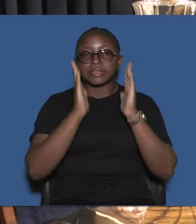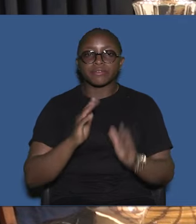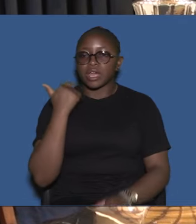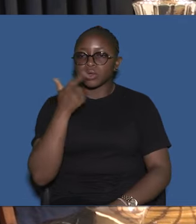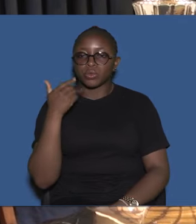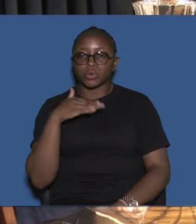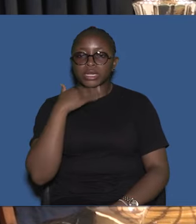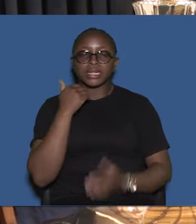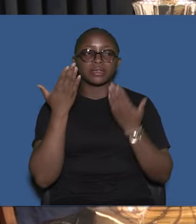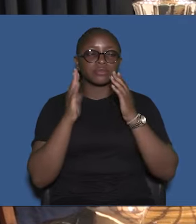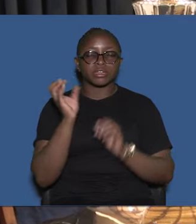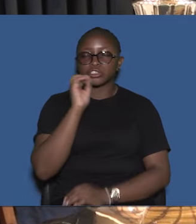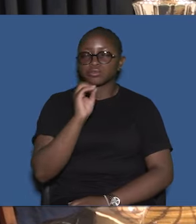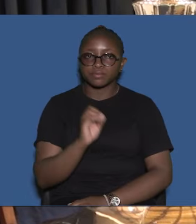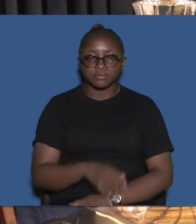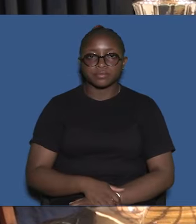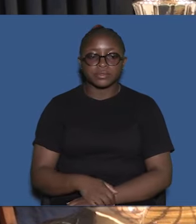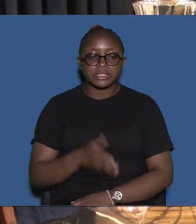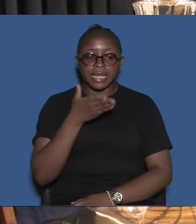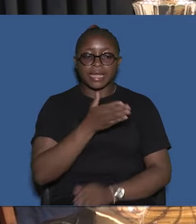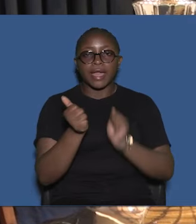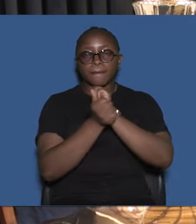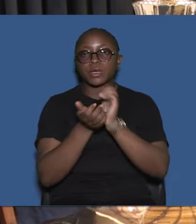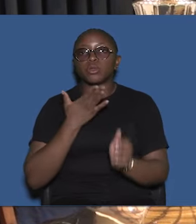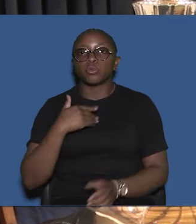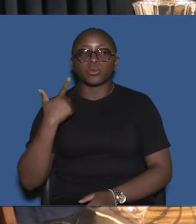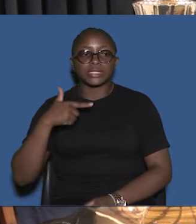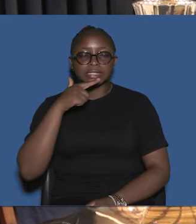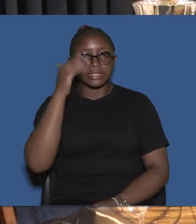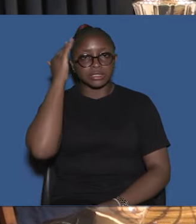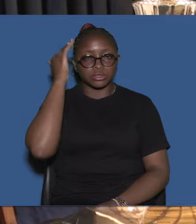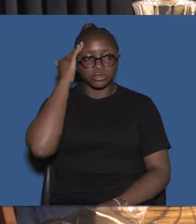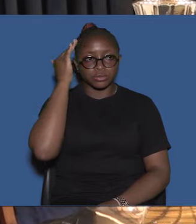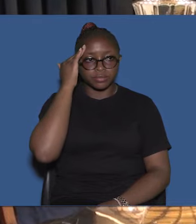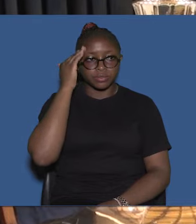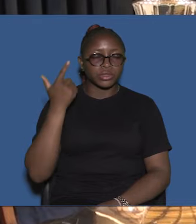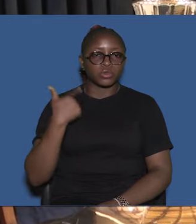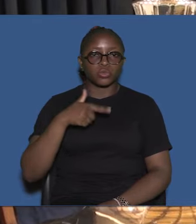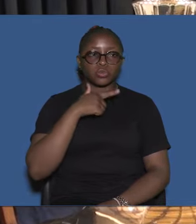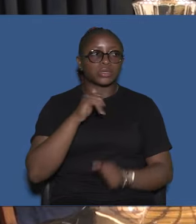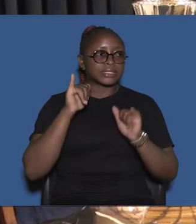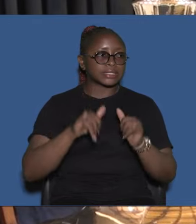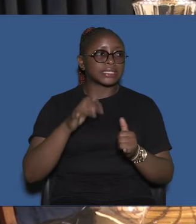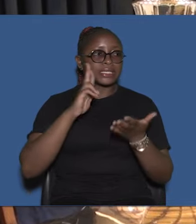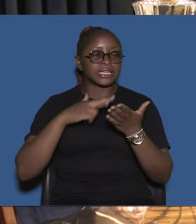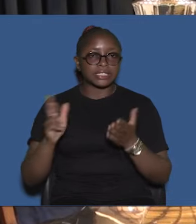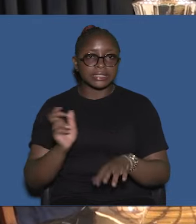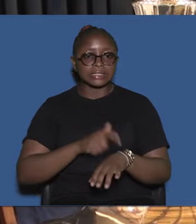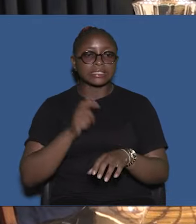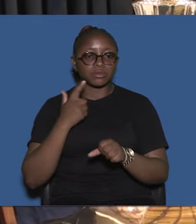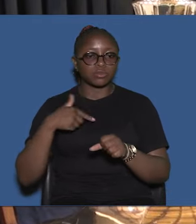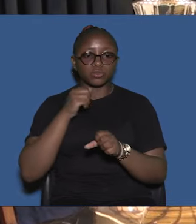know that we will not be made righteous by doing good works. Instead, we will be made